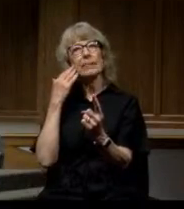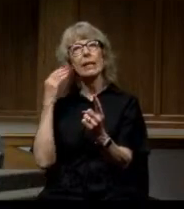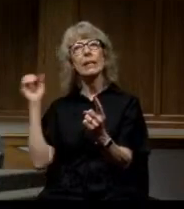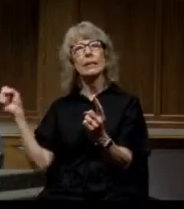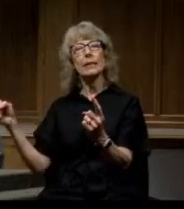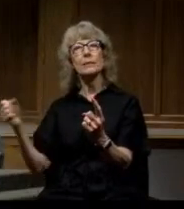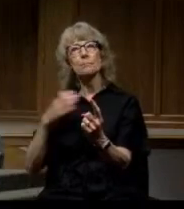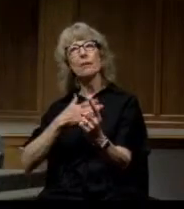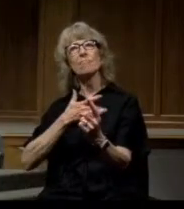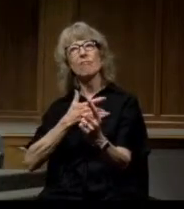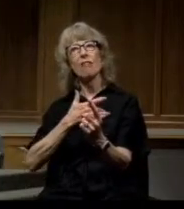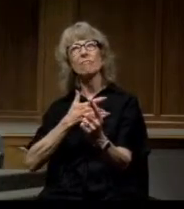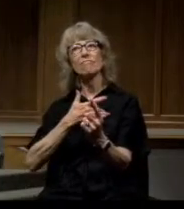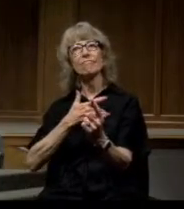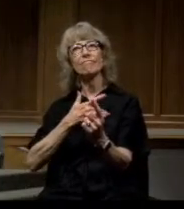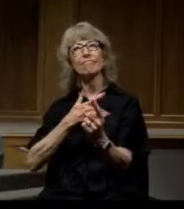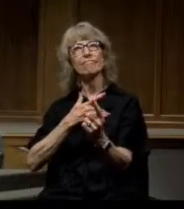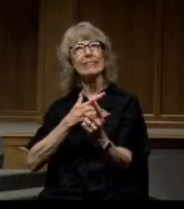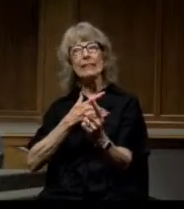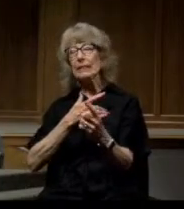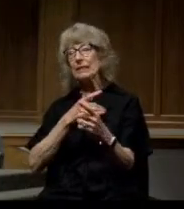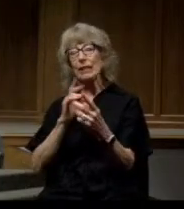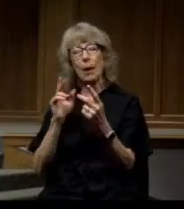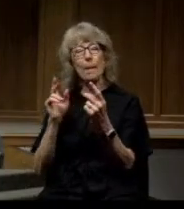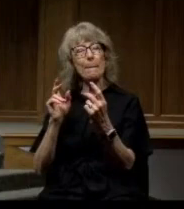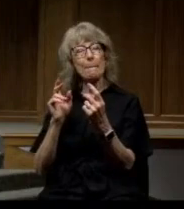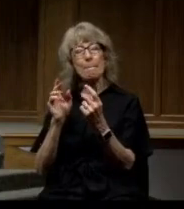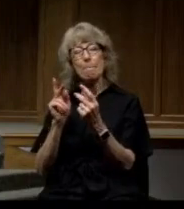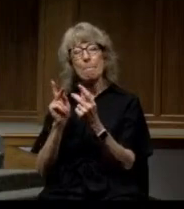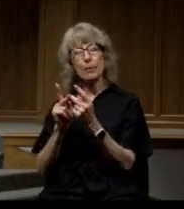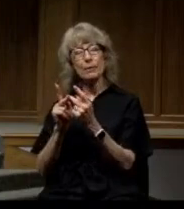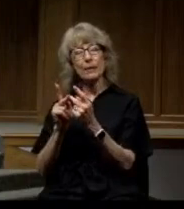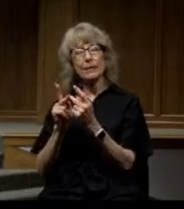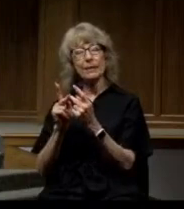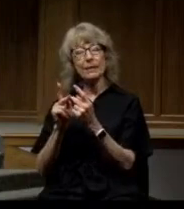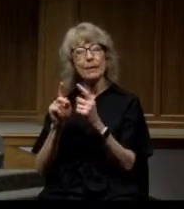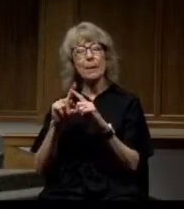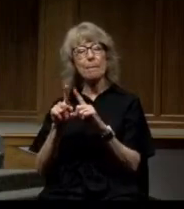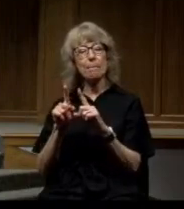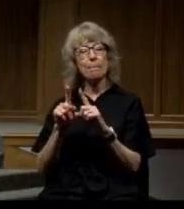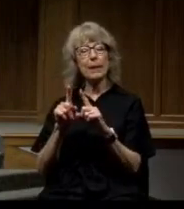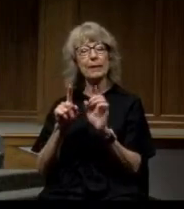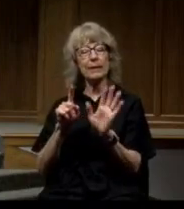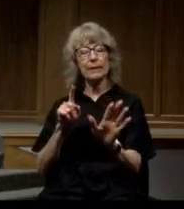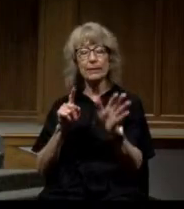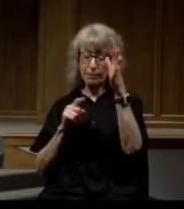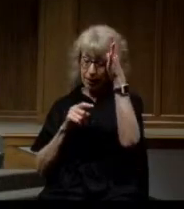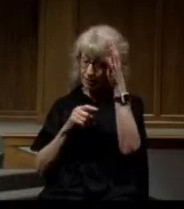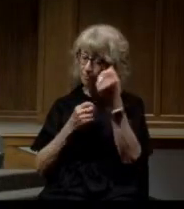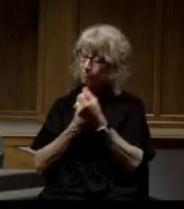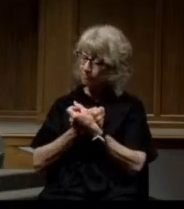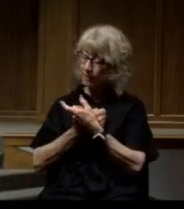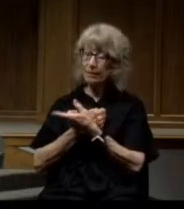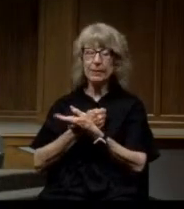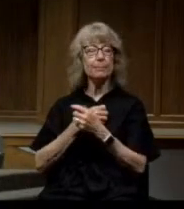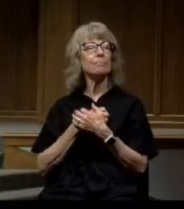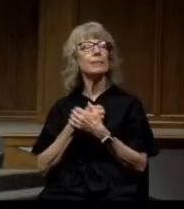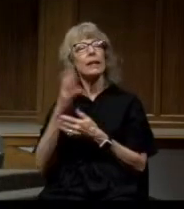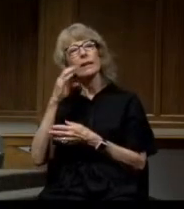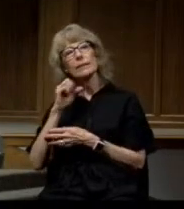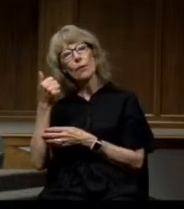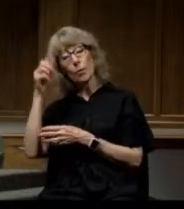imperfect heart, that his father did love him. And the older brother made a decision.